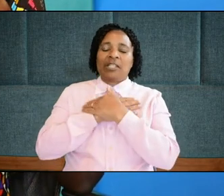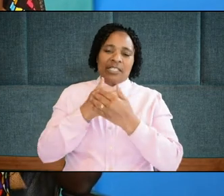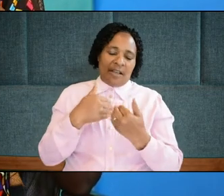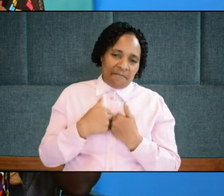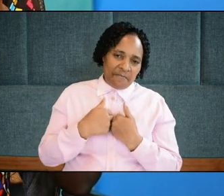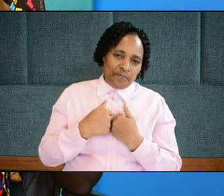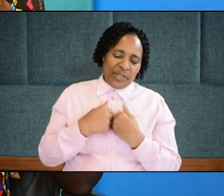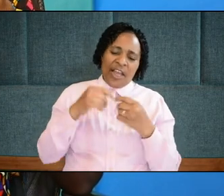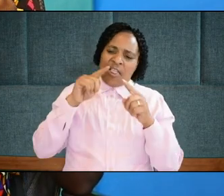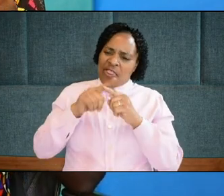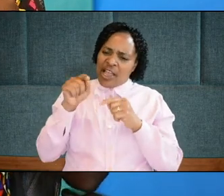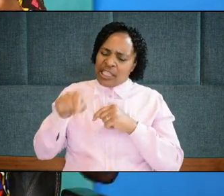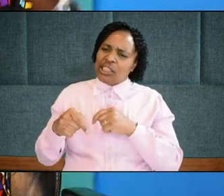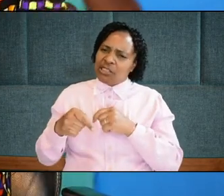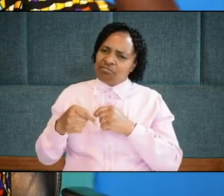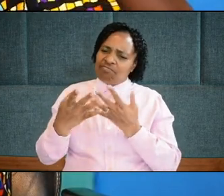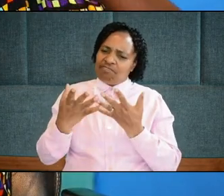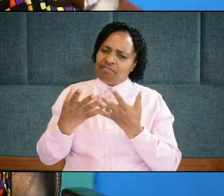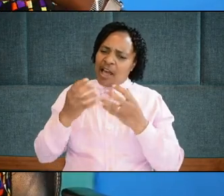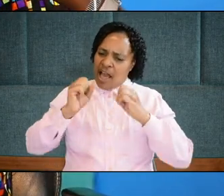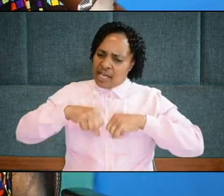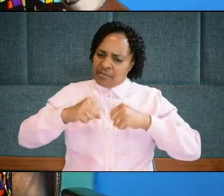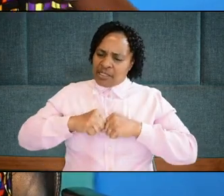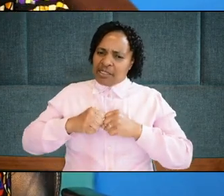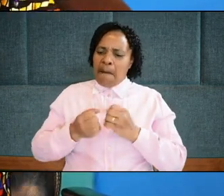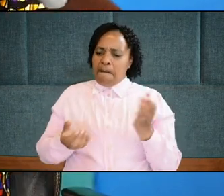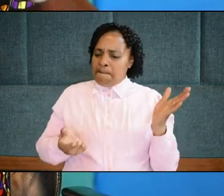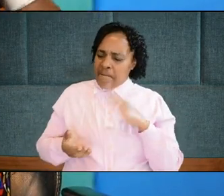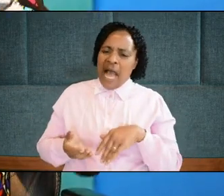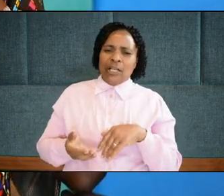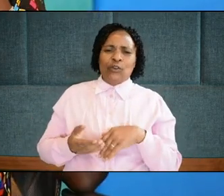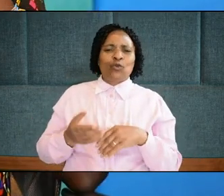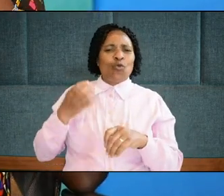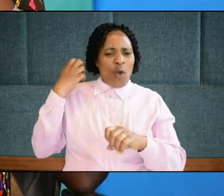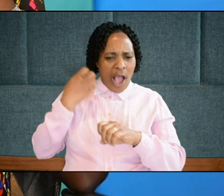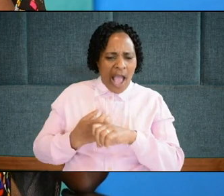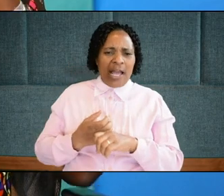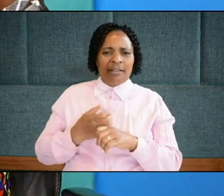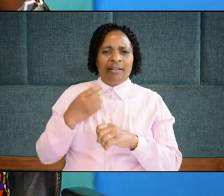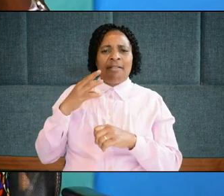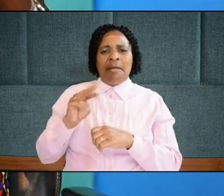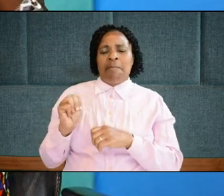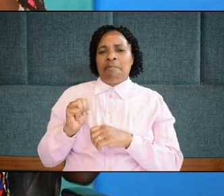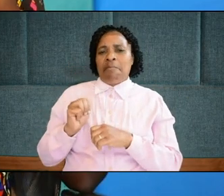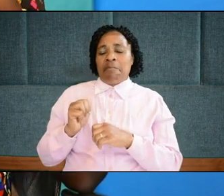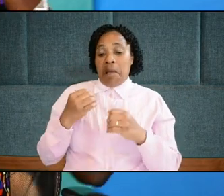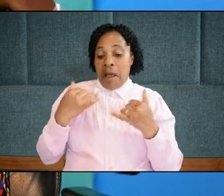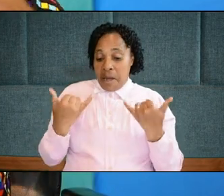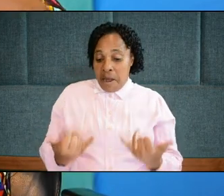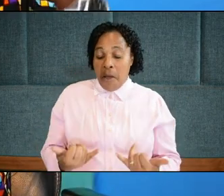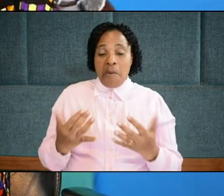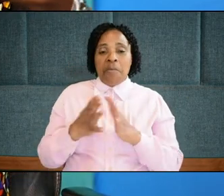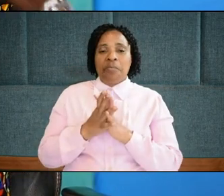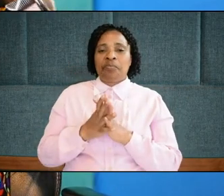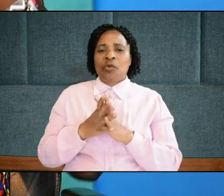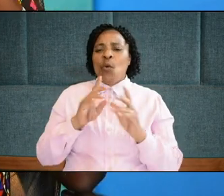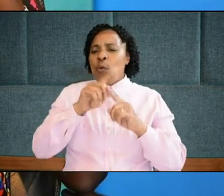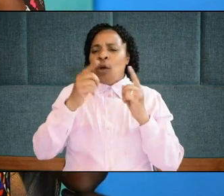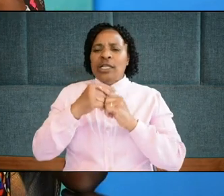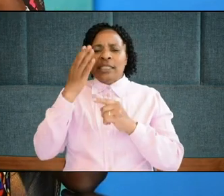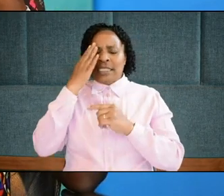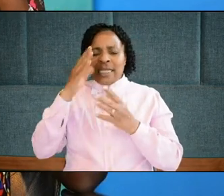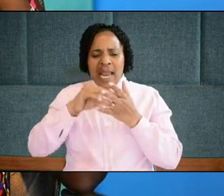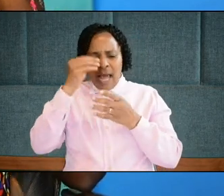And this pact came back to bite them, but that's getting ahead of ourselves. However, when the